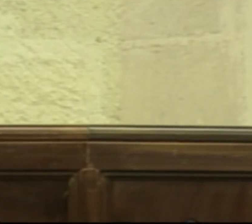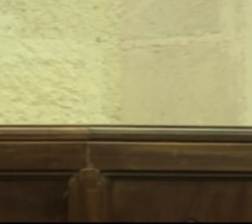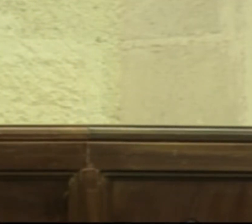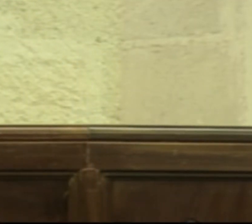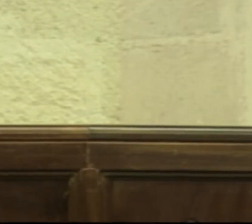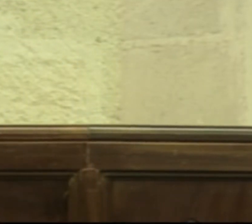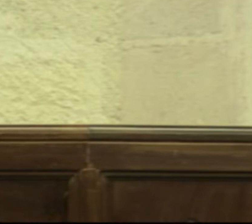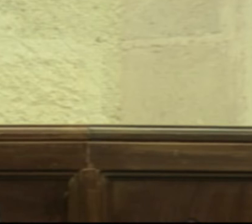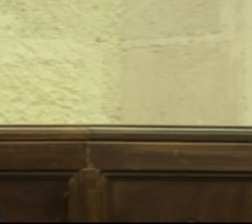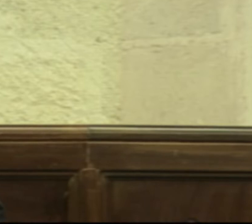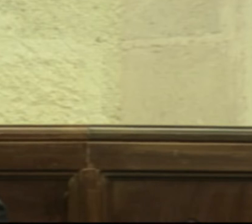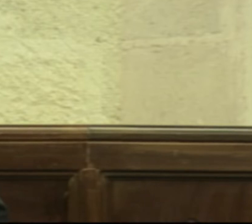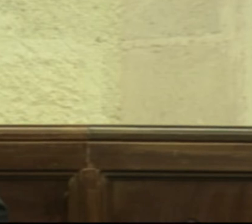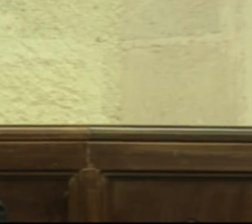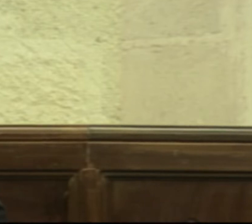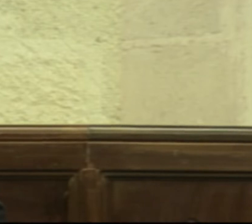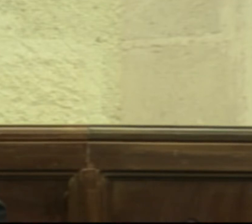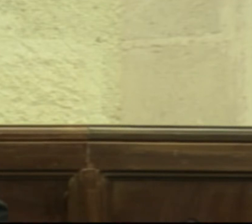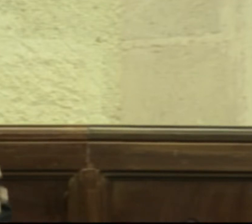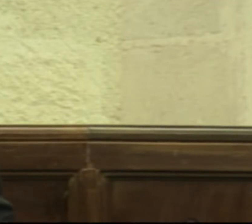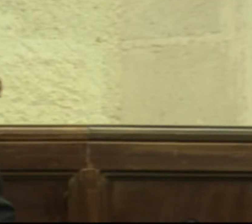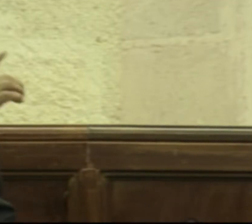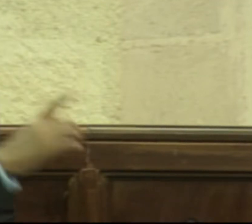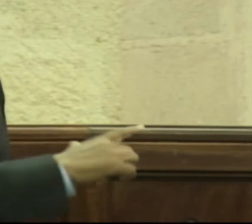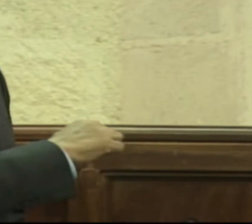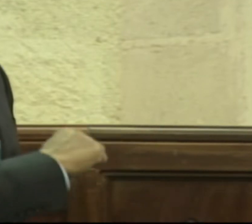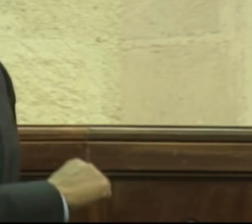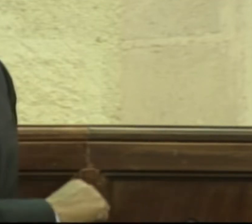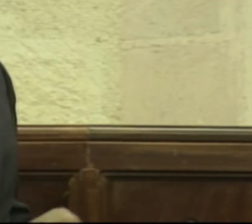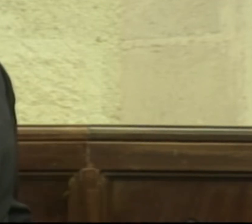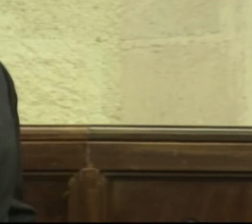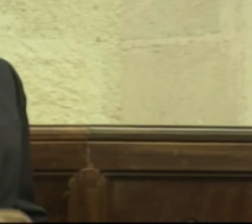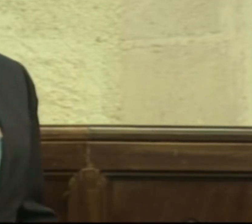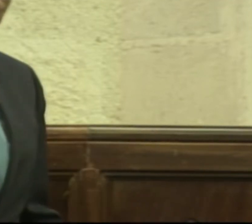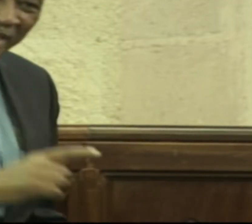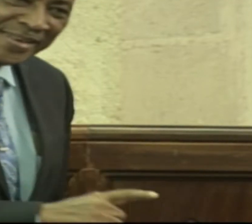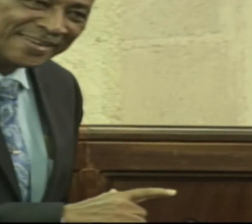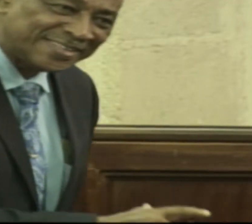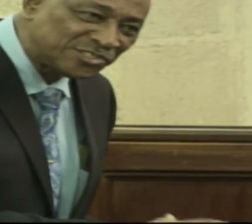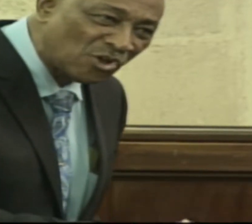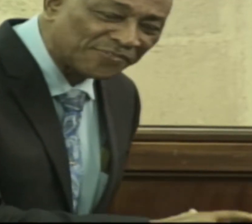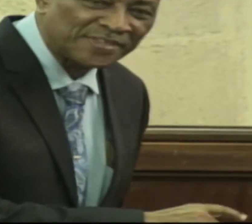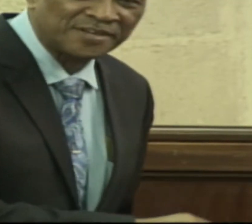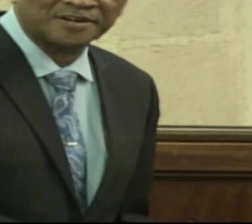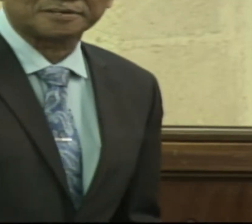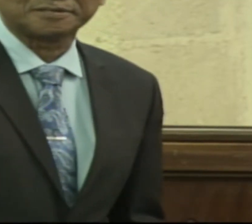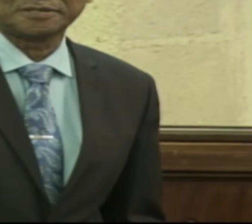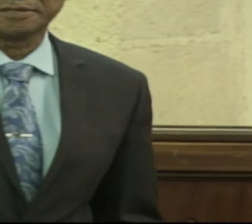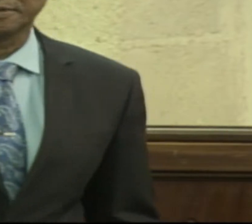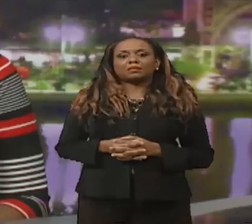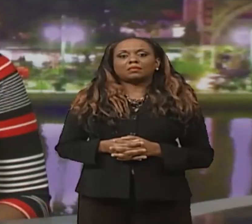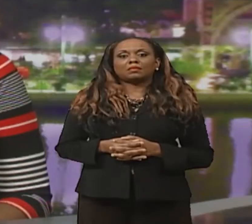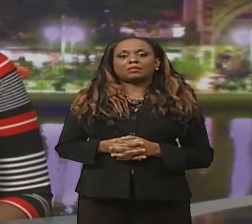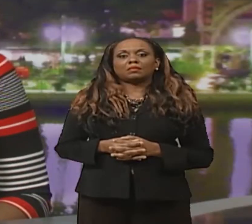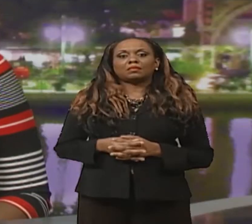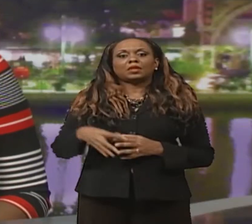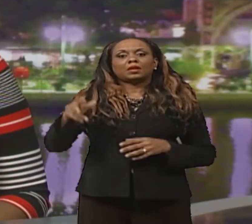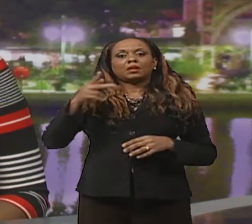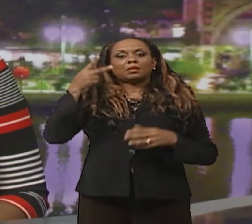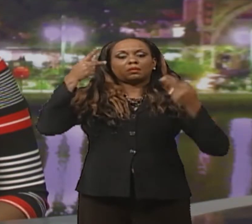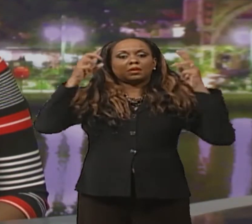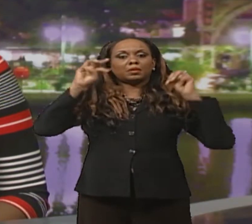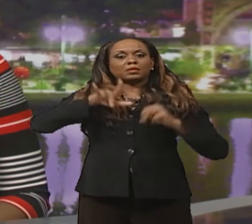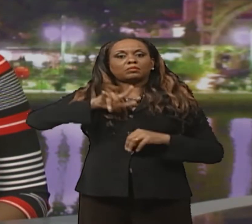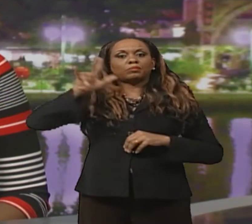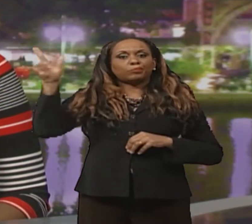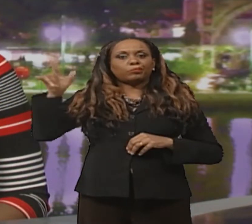you, the Honorable Minister of Tourism will tell you, we're seeing numbers, but the spend is not there. Attorney